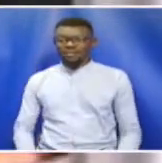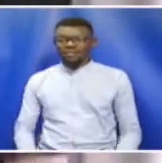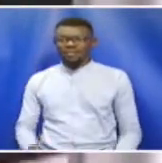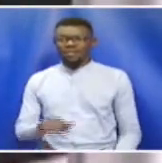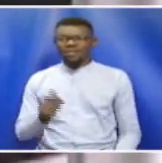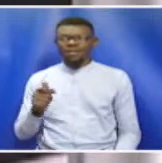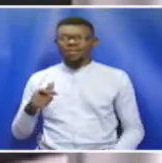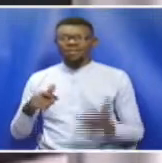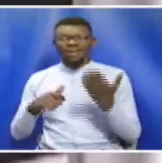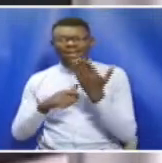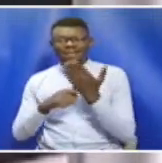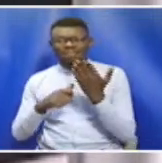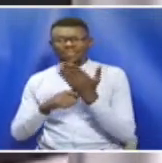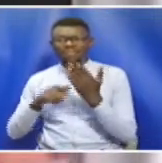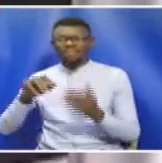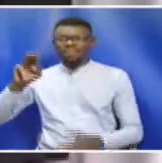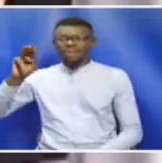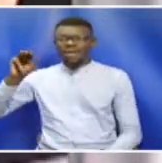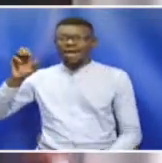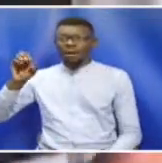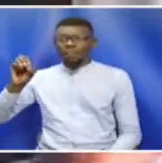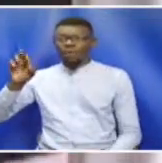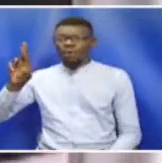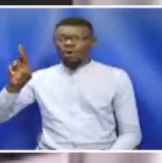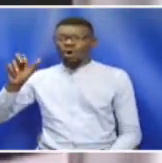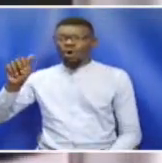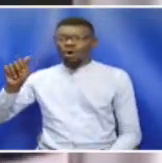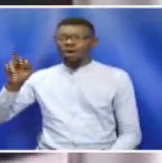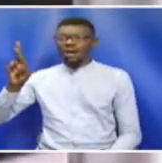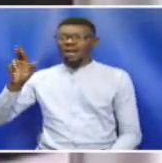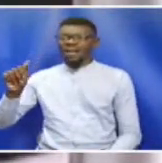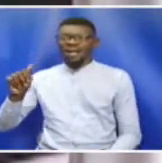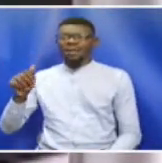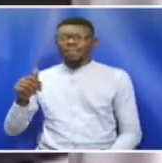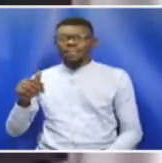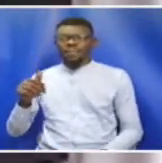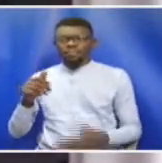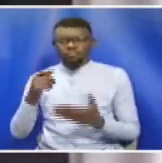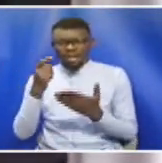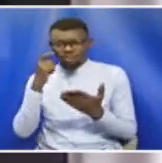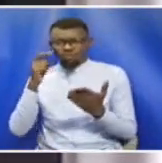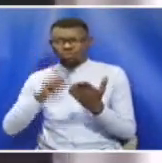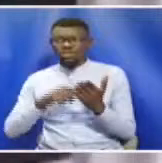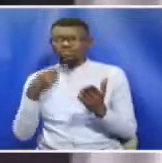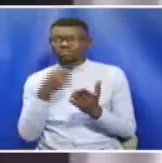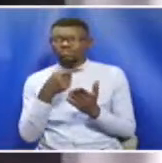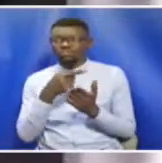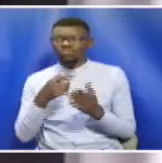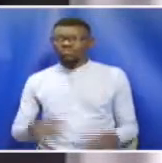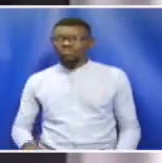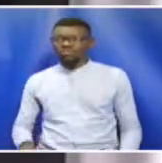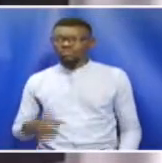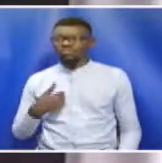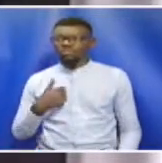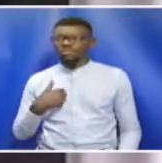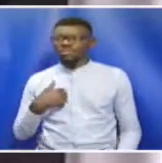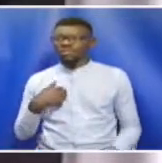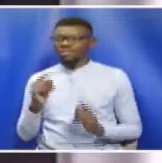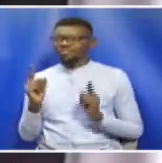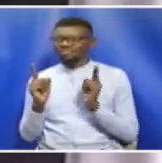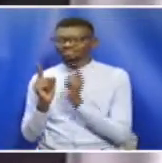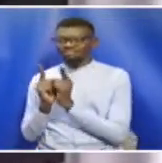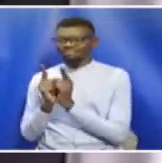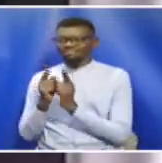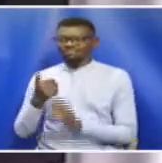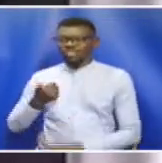Morara, was not fully recognized. Your Excellency, I met the daughter of George Morara. She's called